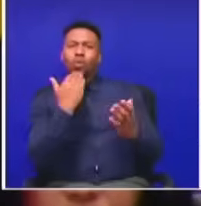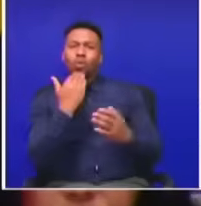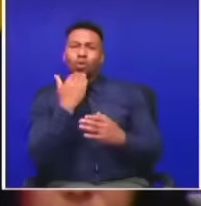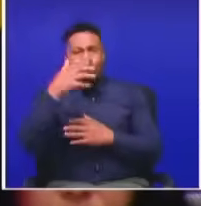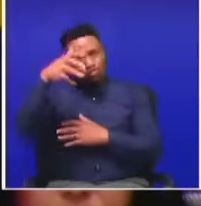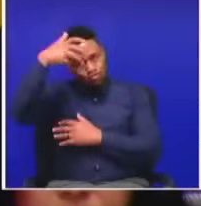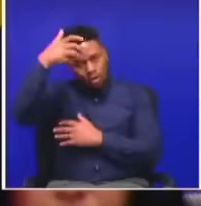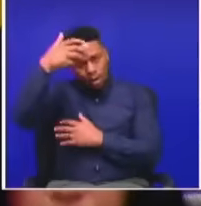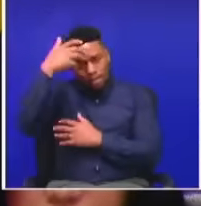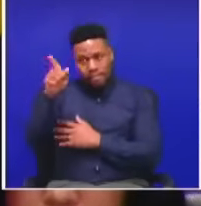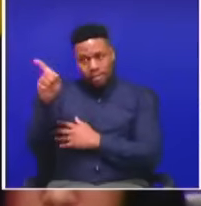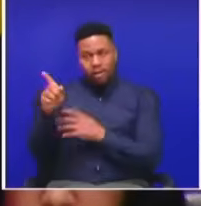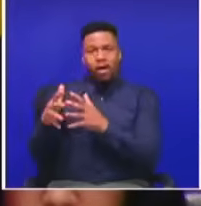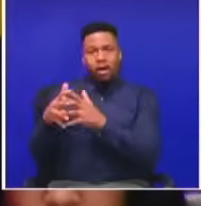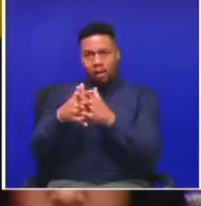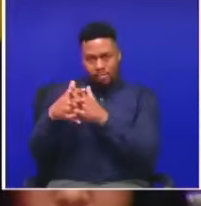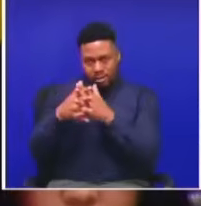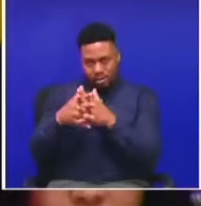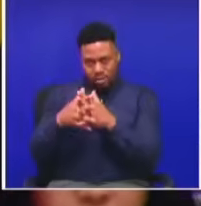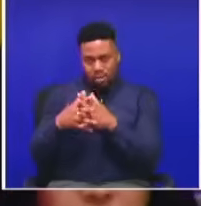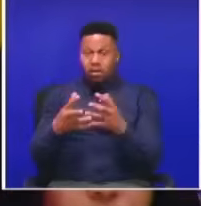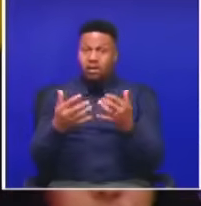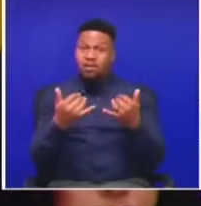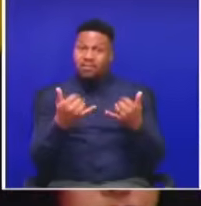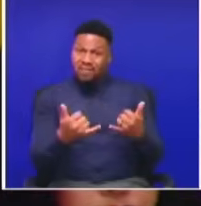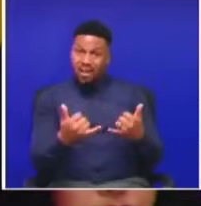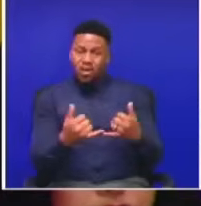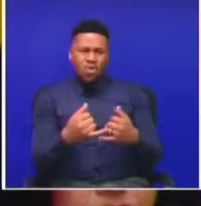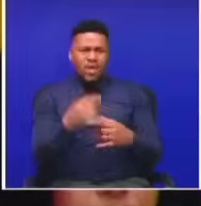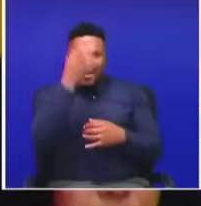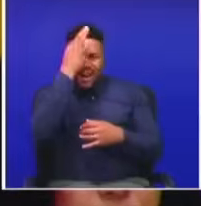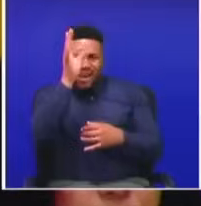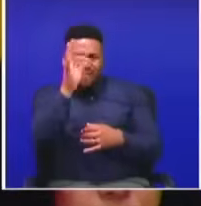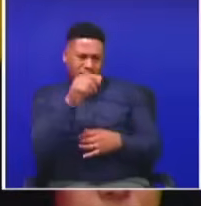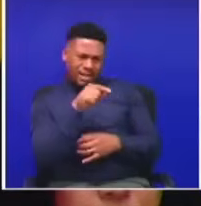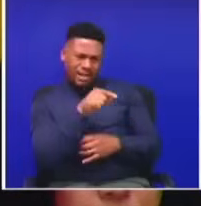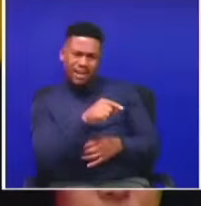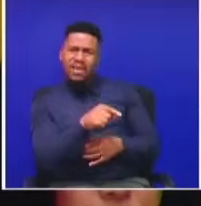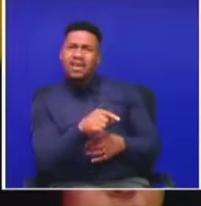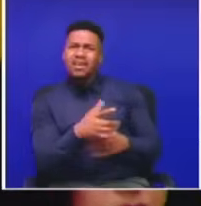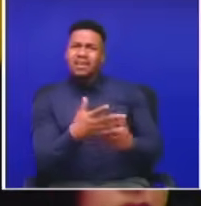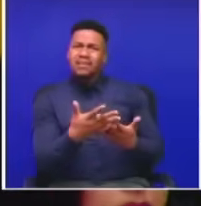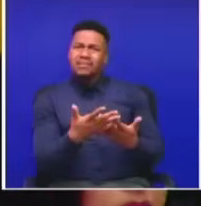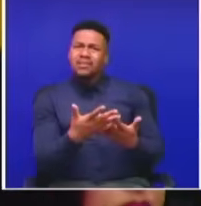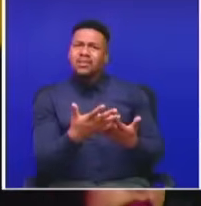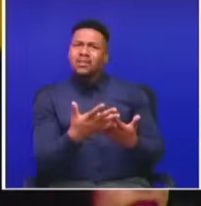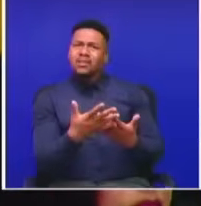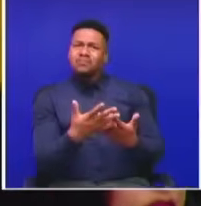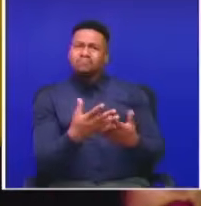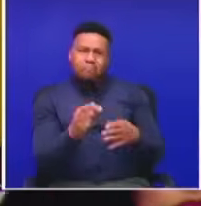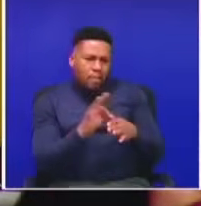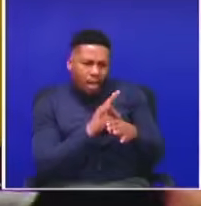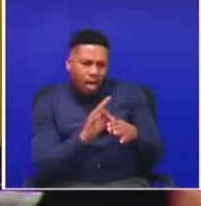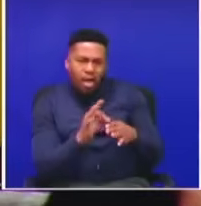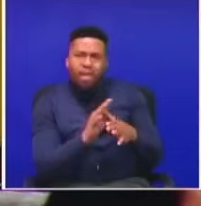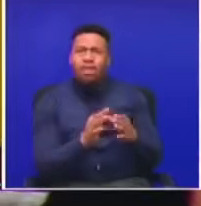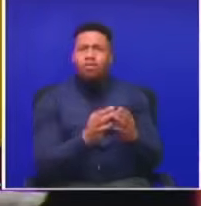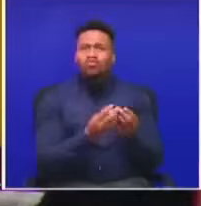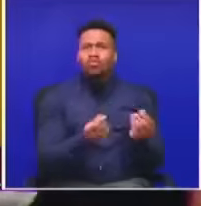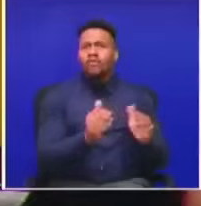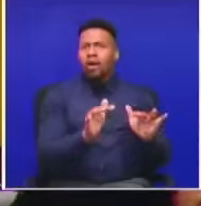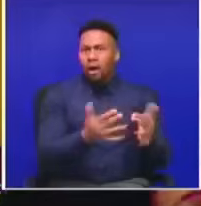government will react to these senseless tariffs and the impact that it expects to have on current and